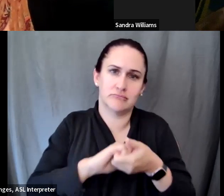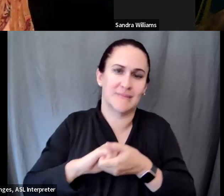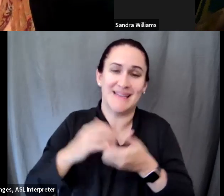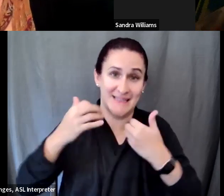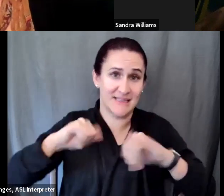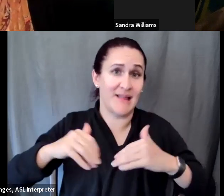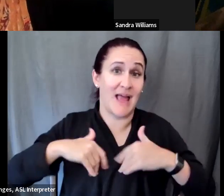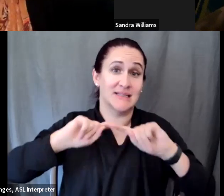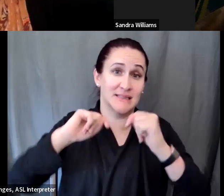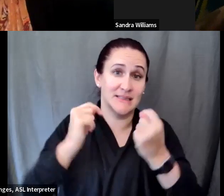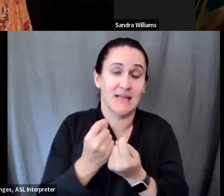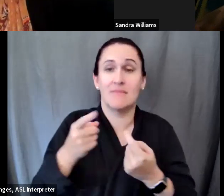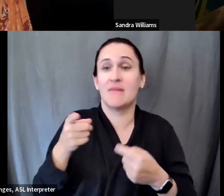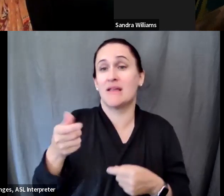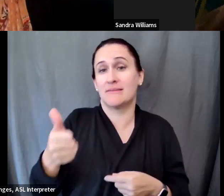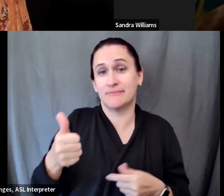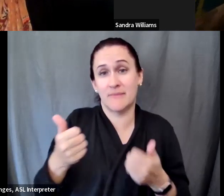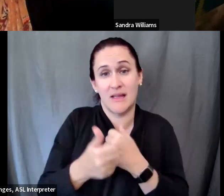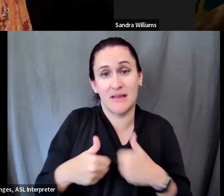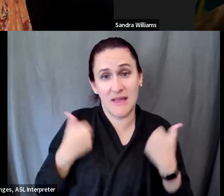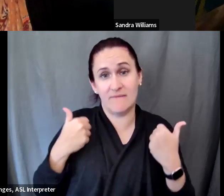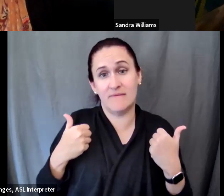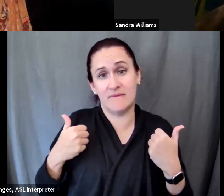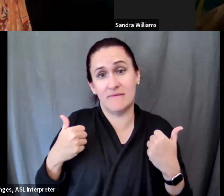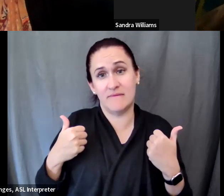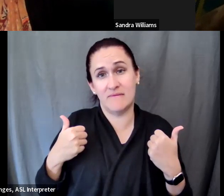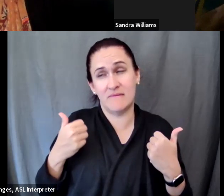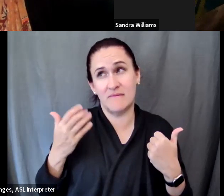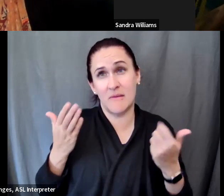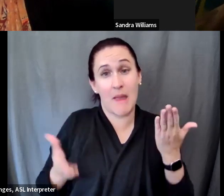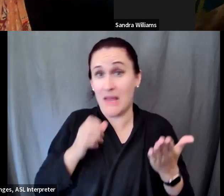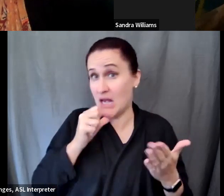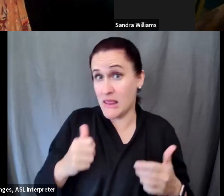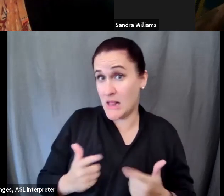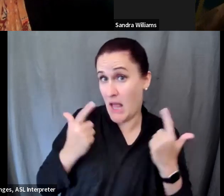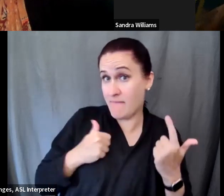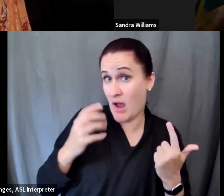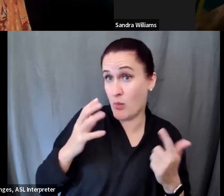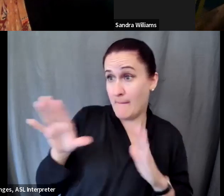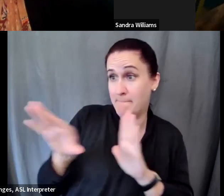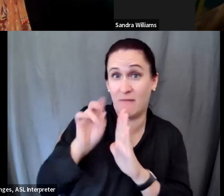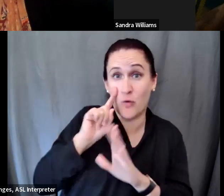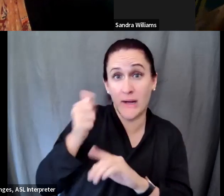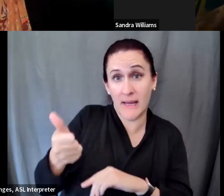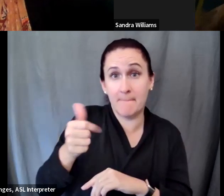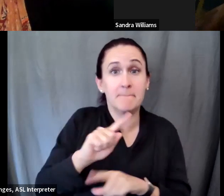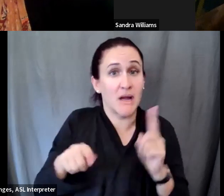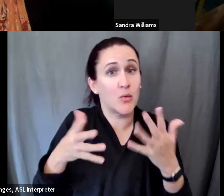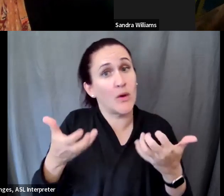team. He's living, yeah, maybe not the life I would have chosen for him, but he wanted to